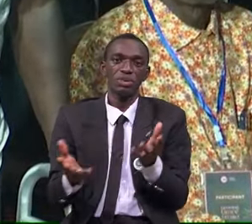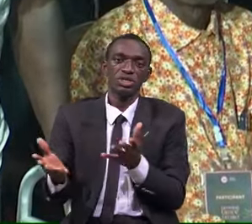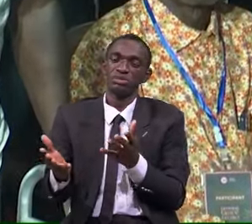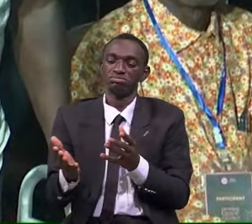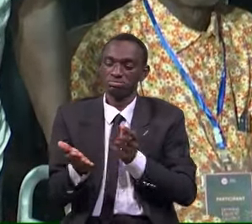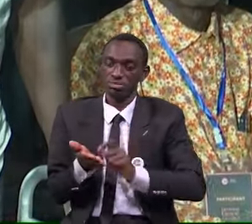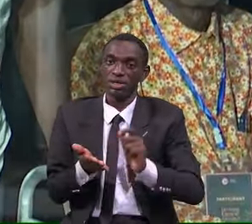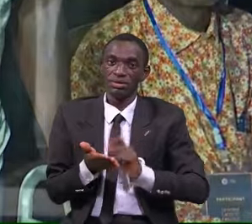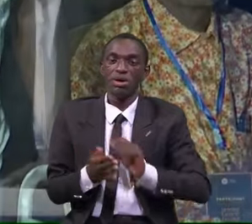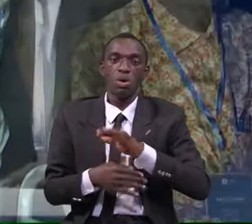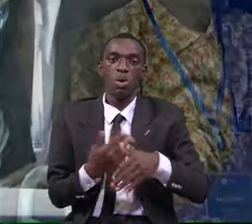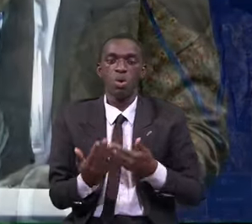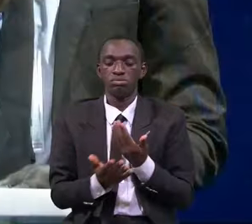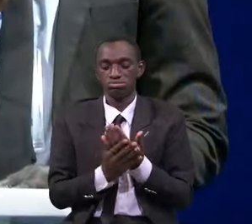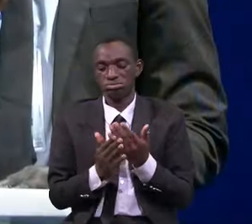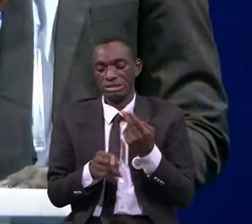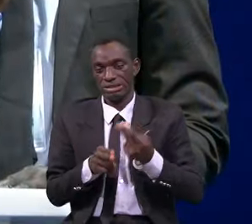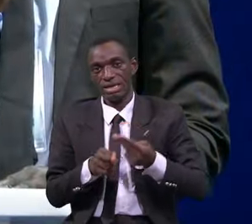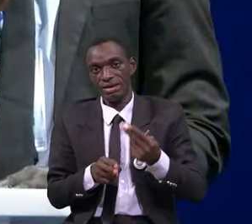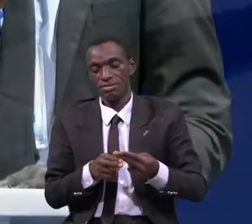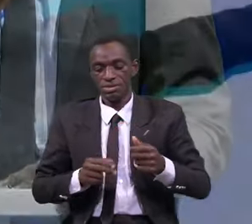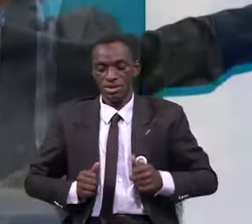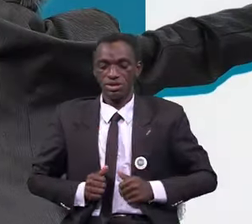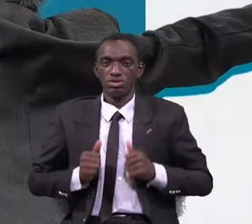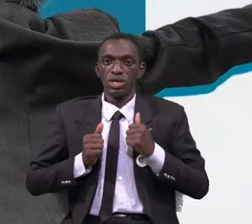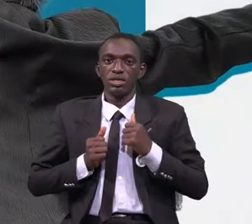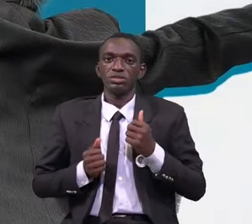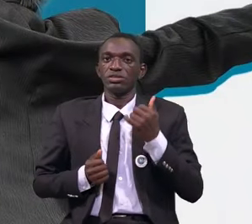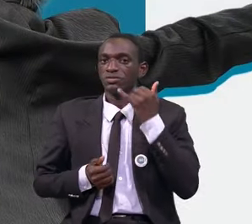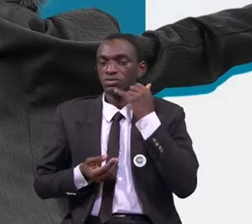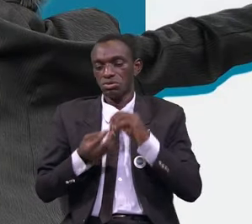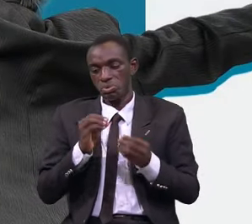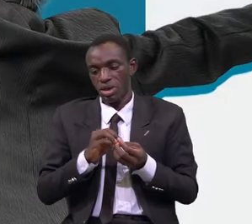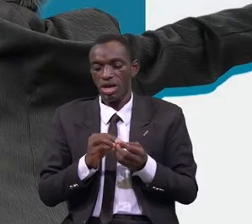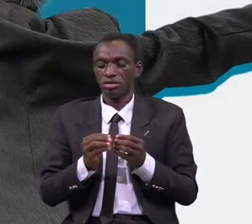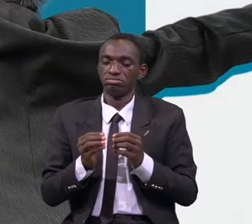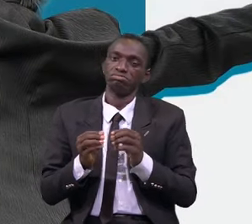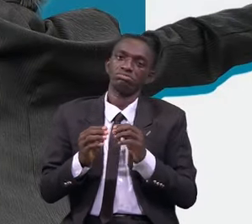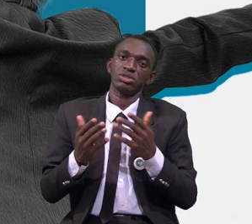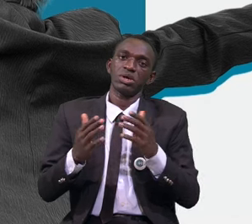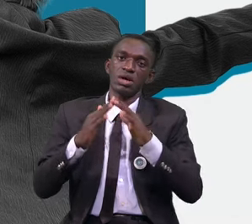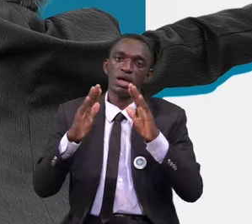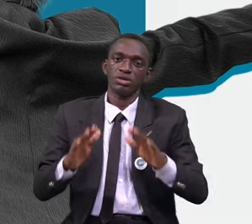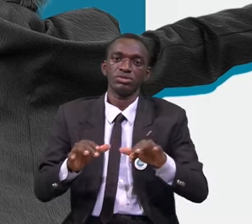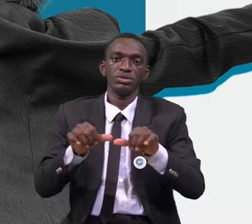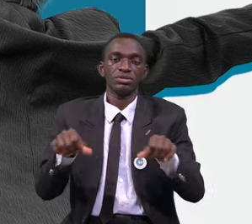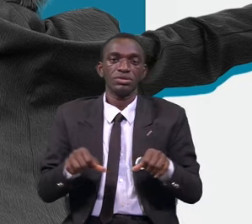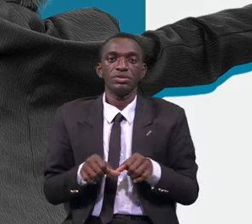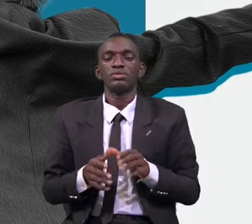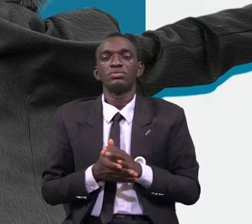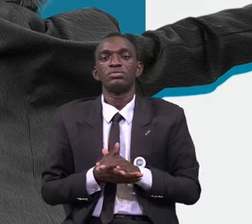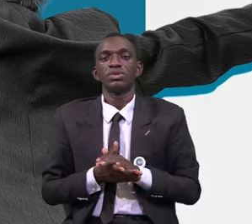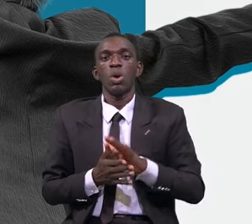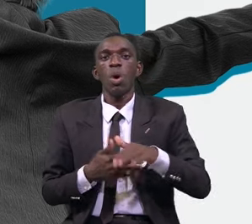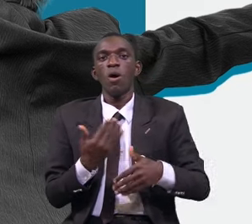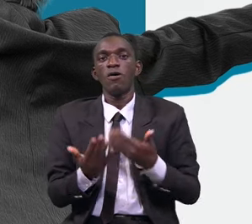tenir, il faudrait que nous nous assurions d'avoir les noms et les détails de tous ceux qui donnent leur vie à Christ. Those who gave their lives